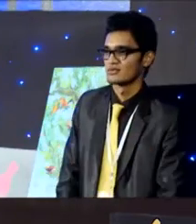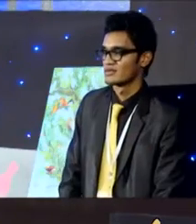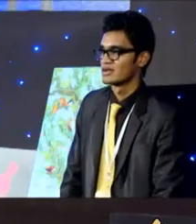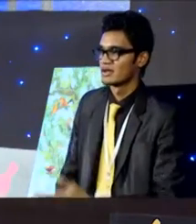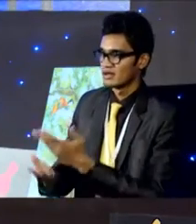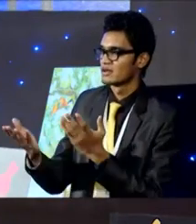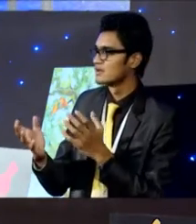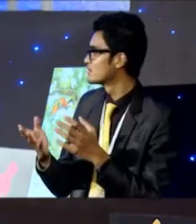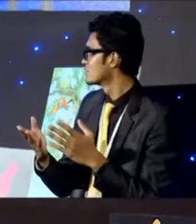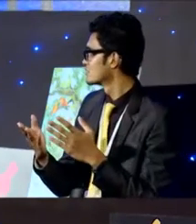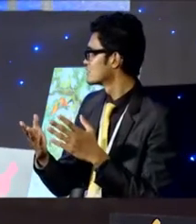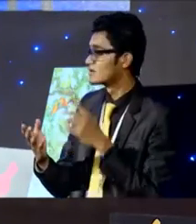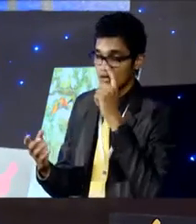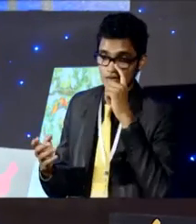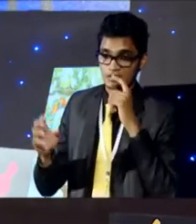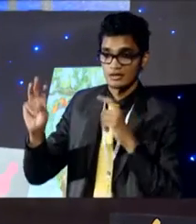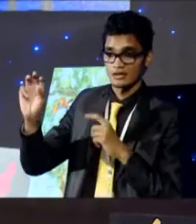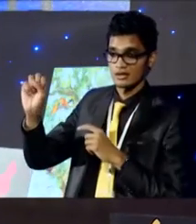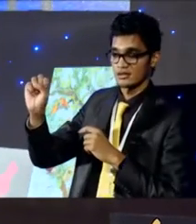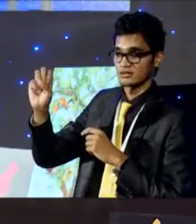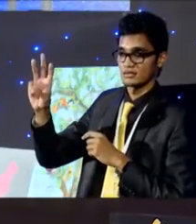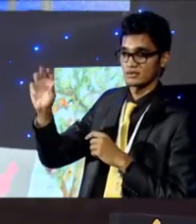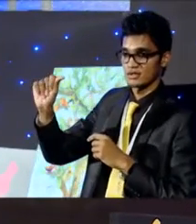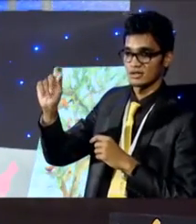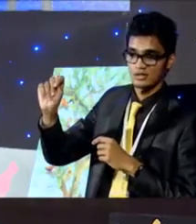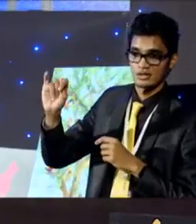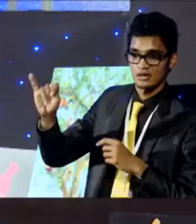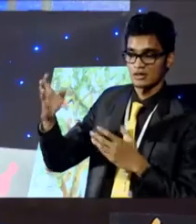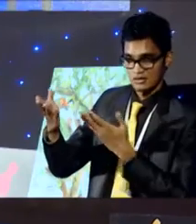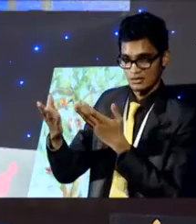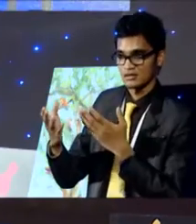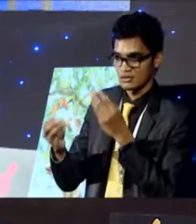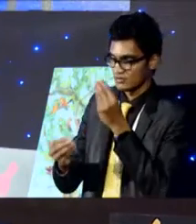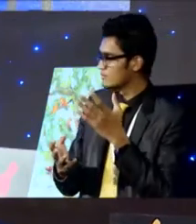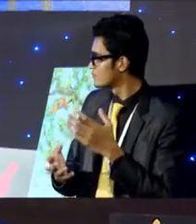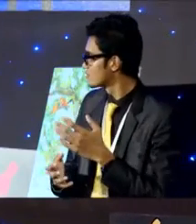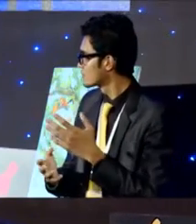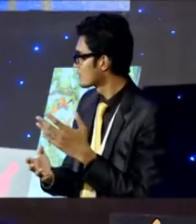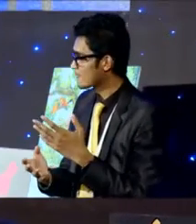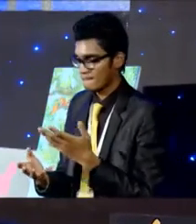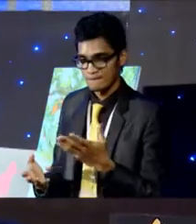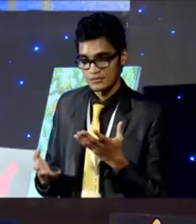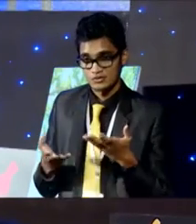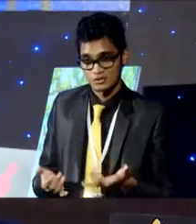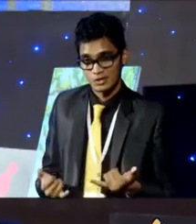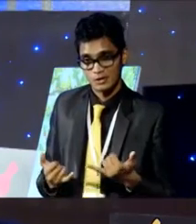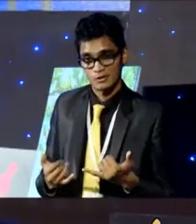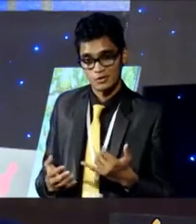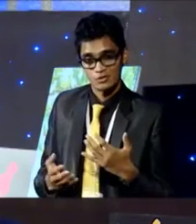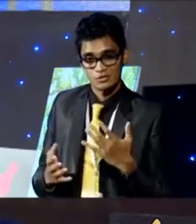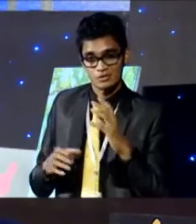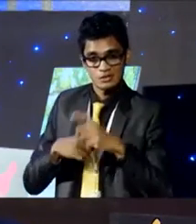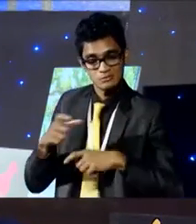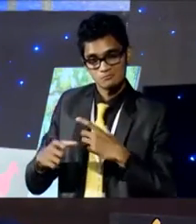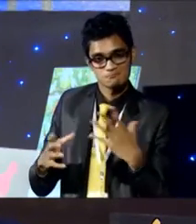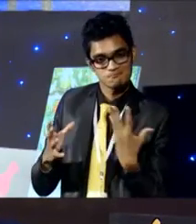right about career progressions. I mean, I remember after 4 or 5 years, I wanted to change, just like in Minan aspirations. And I even made